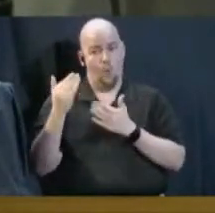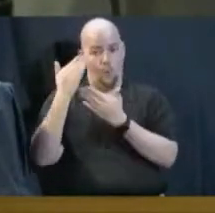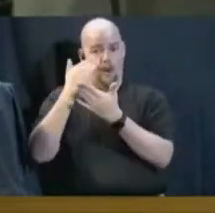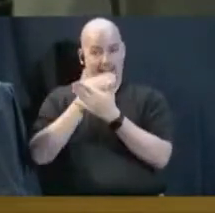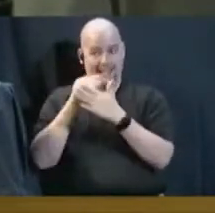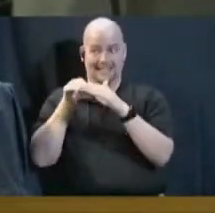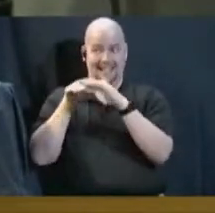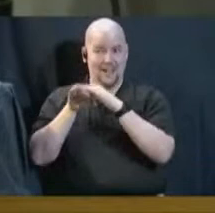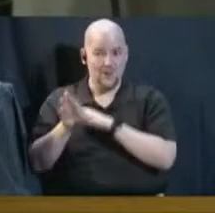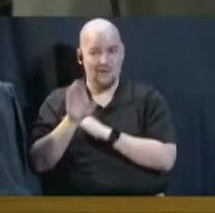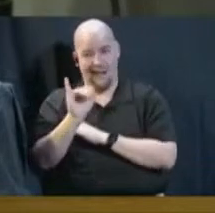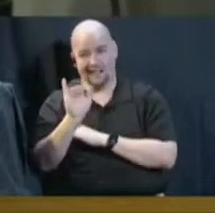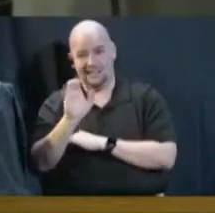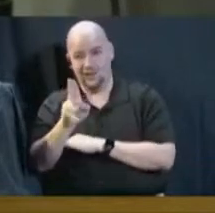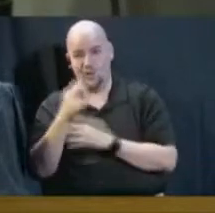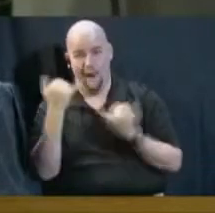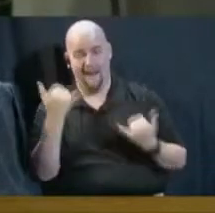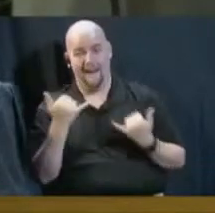ICU.